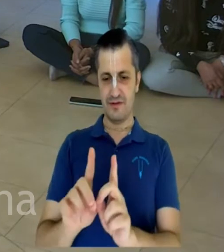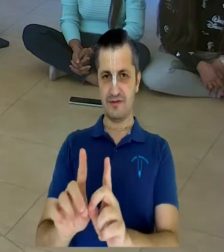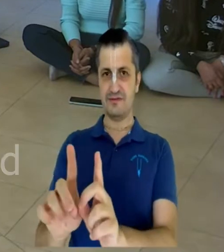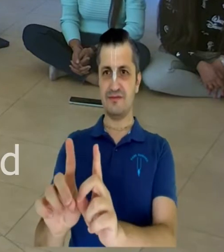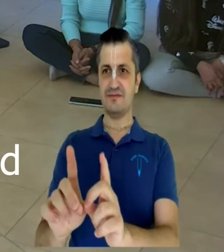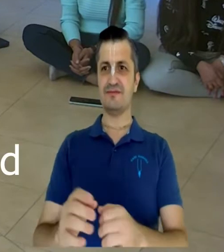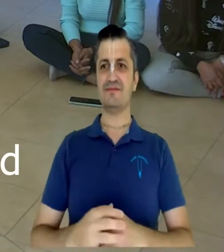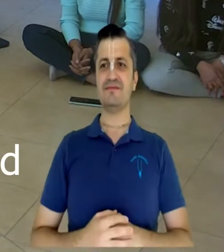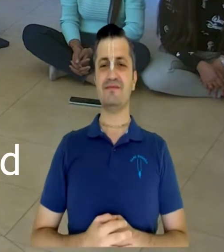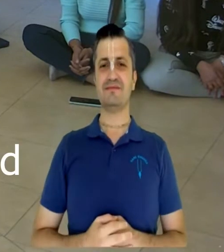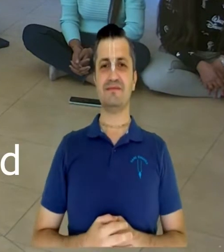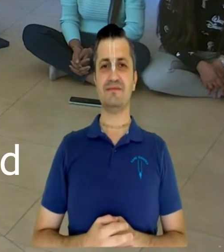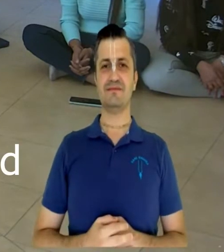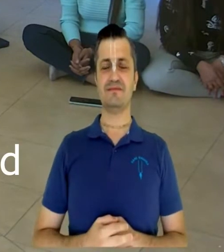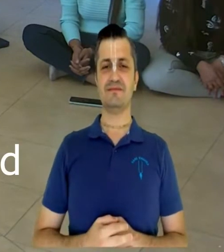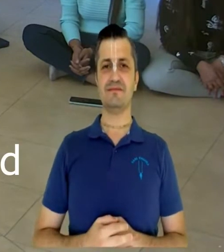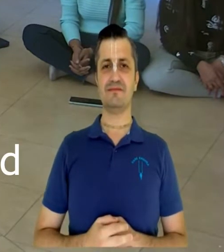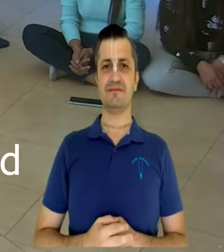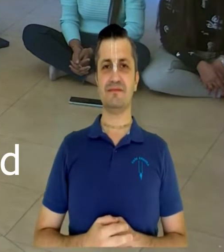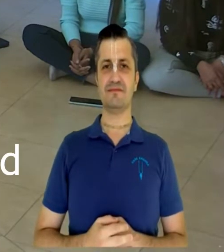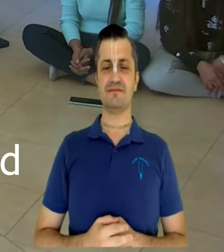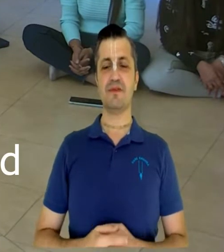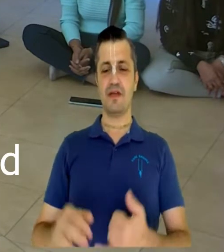Bihari Jaya Gopi Jana